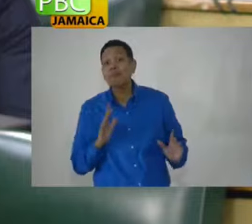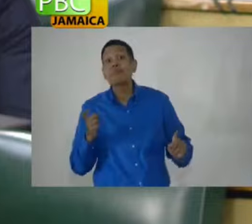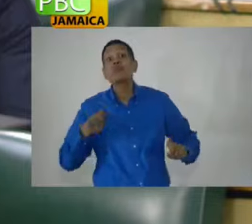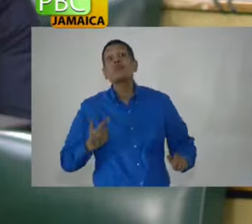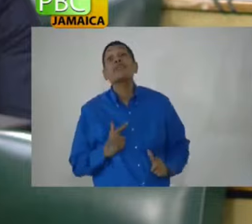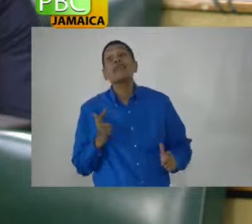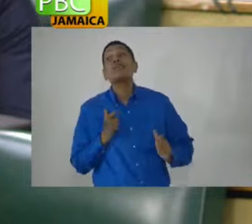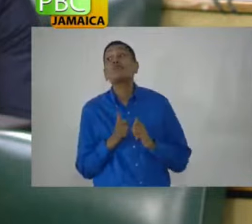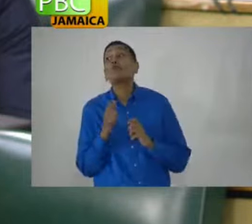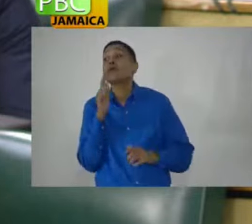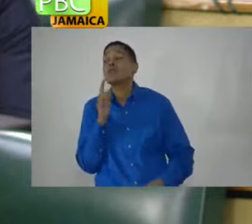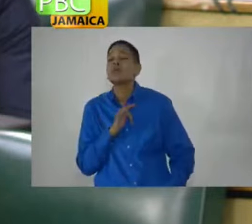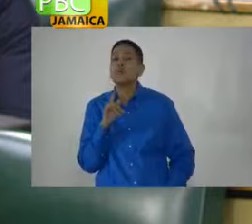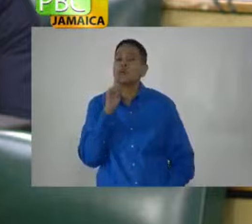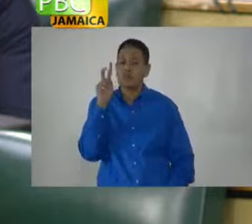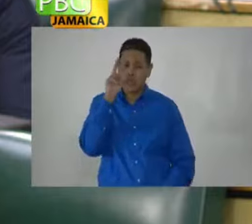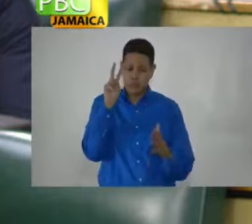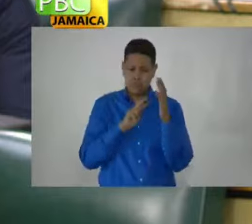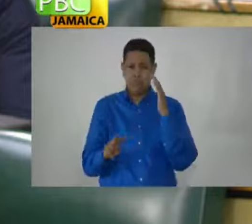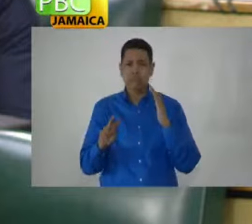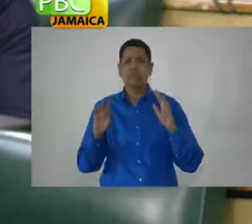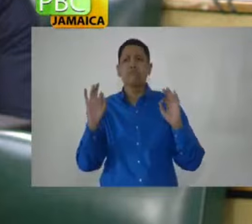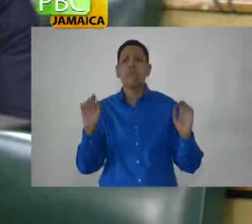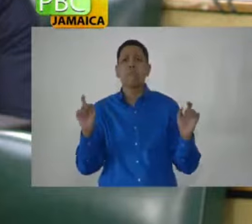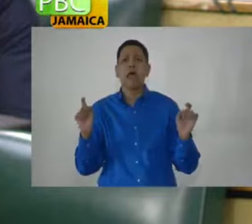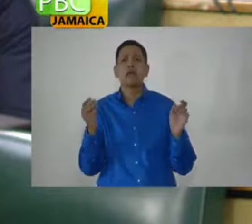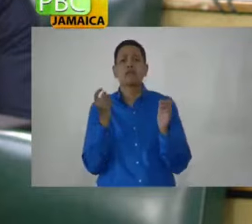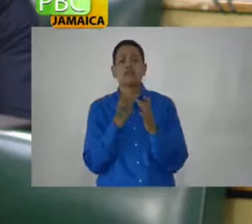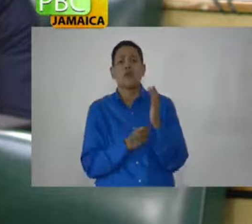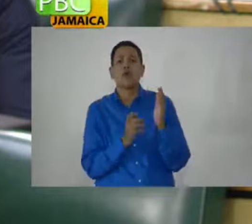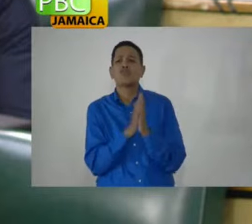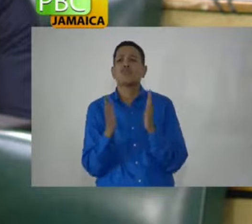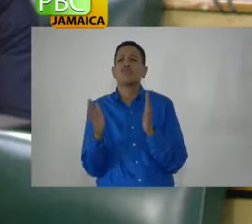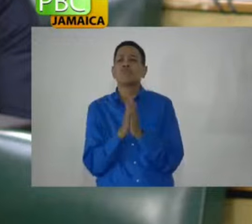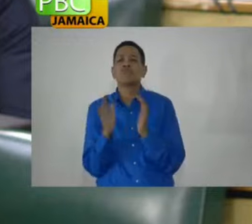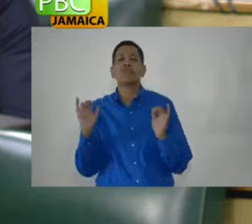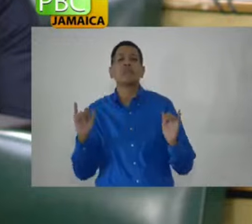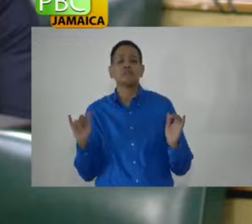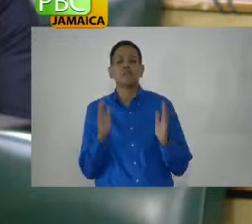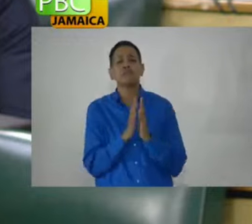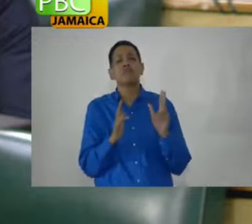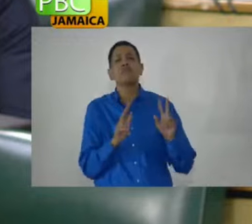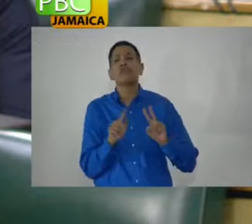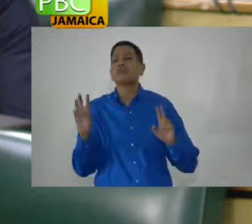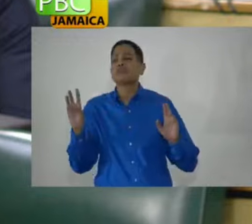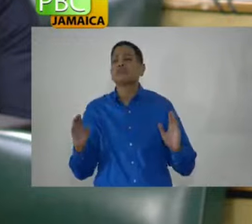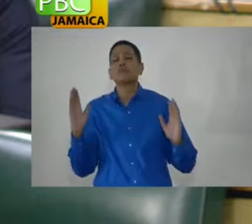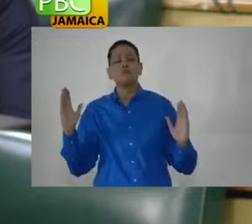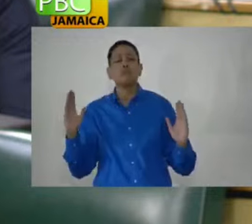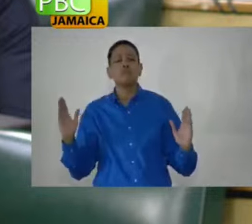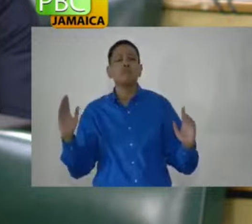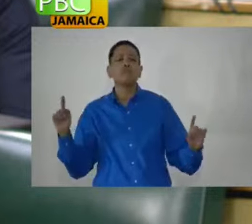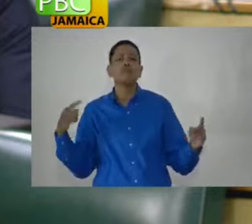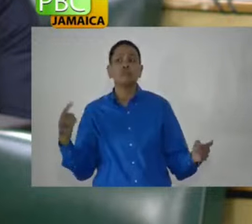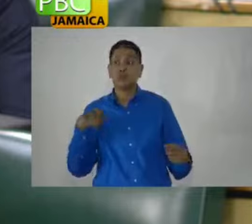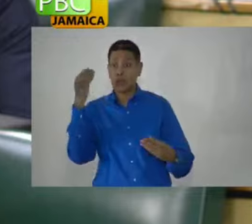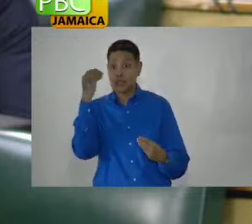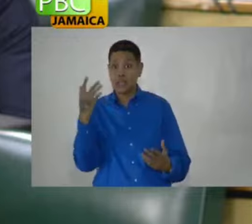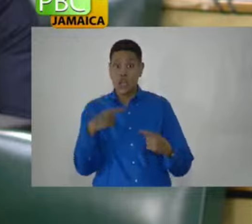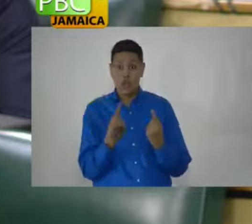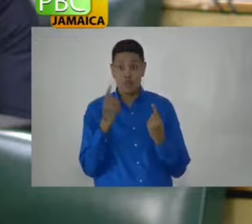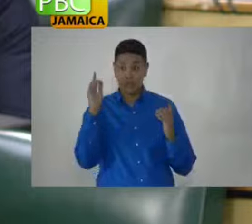with relatively predictable inflation in Jamaica. And so I say to the opposition spokesman on finance,